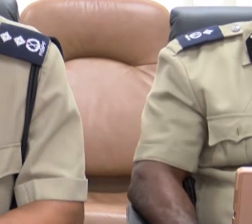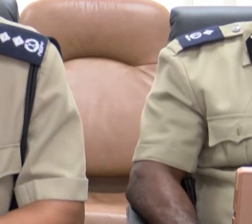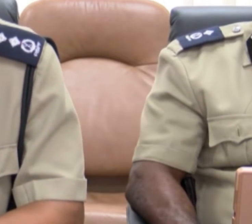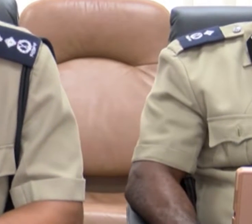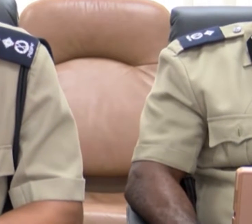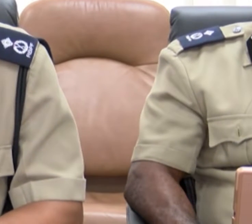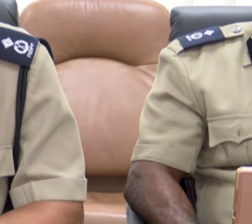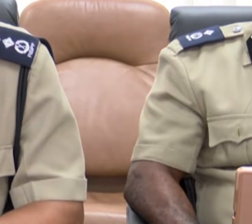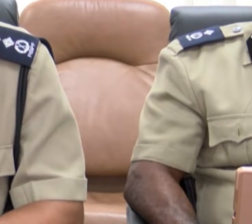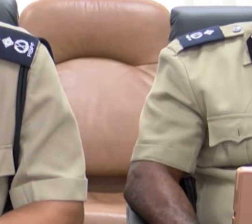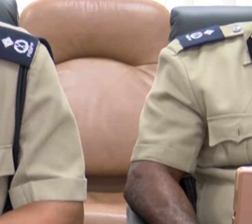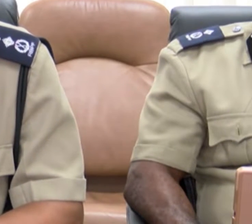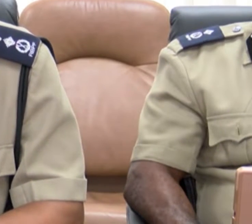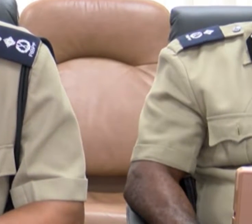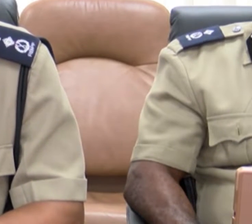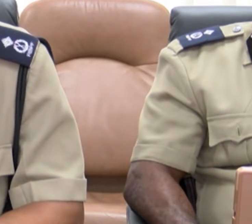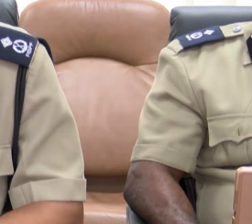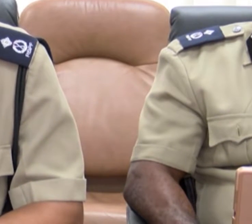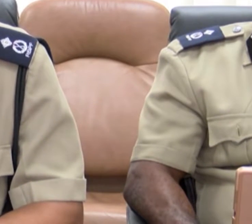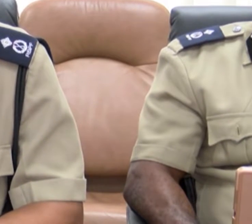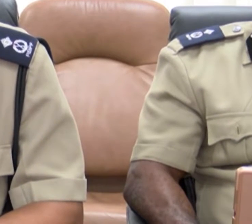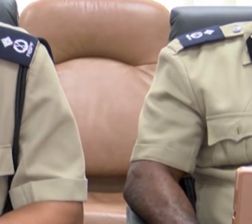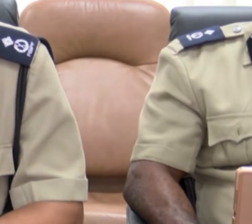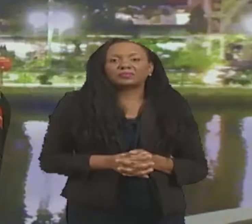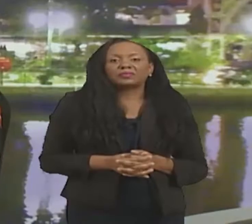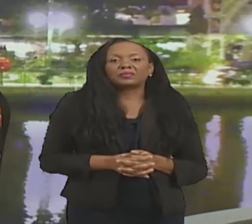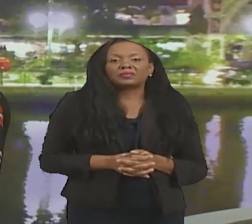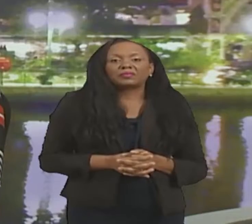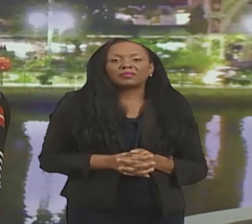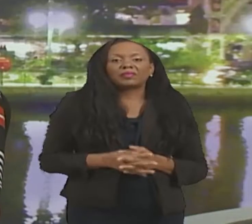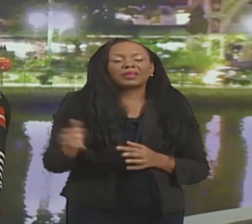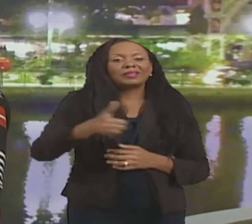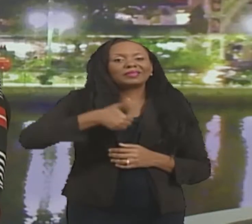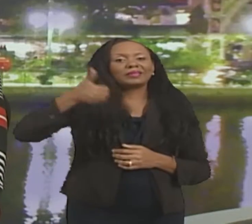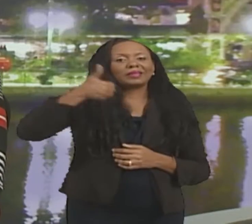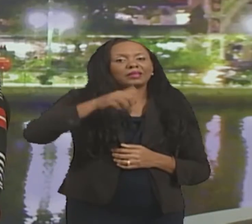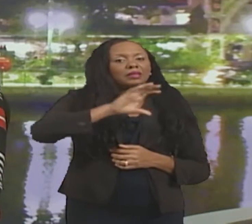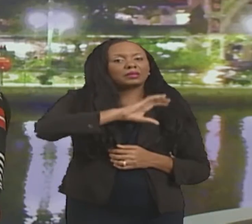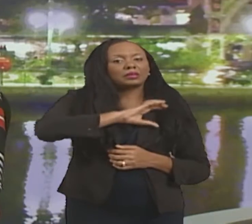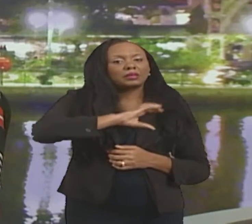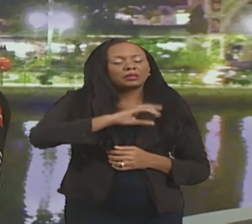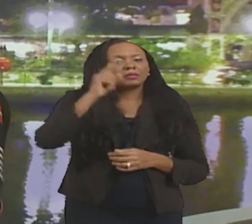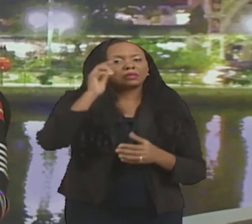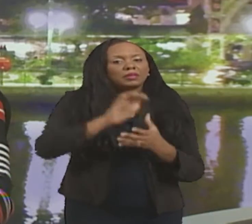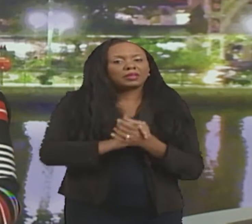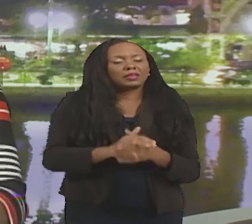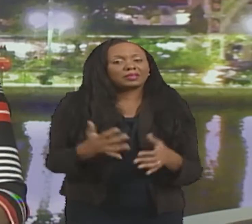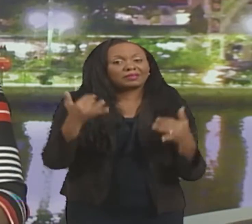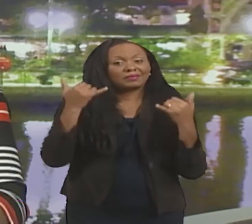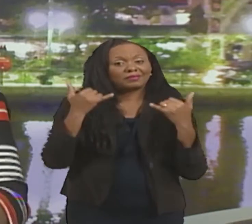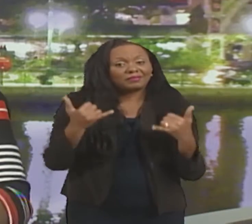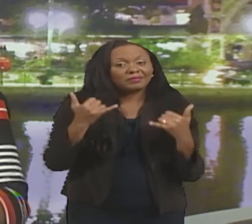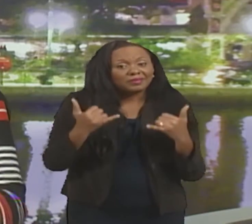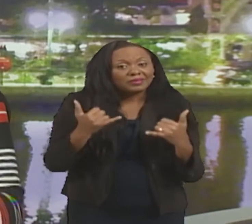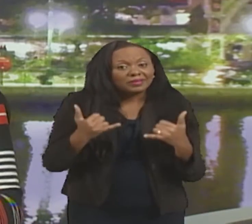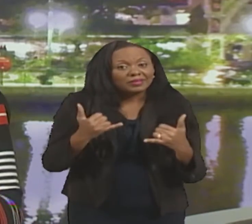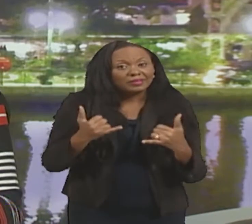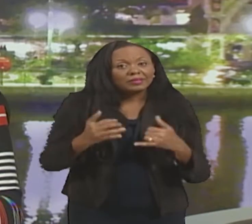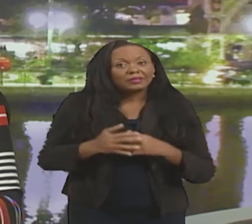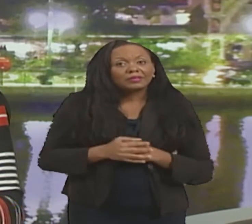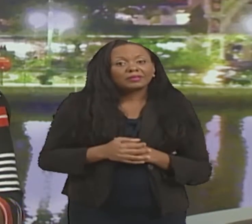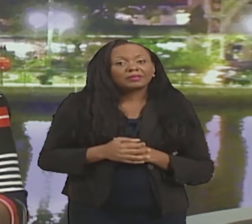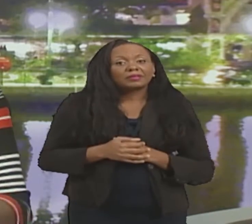whatever direction the intelligence would take us. Meantime, a senior law enforcement officer believes it's time